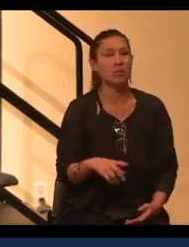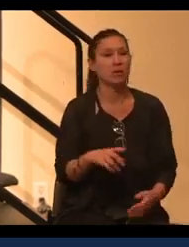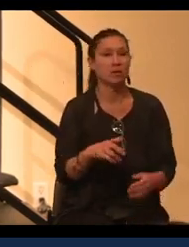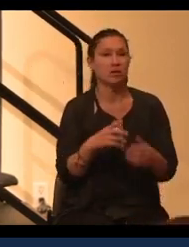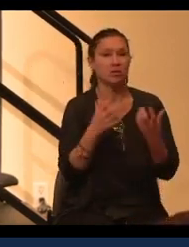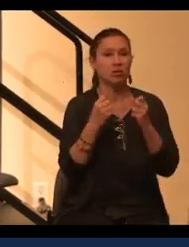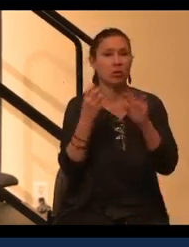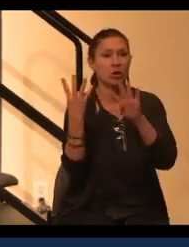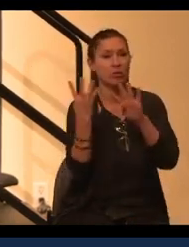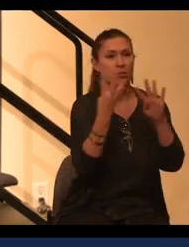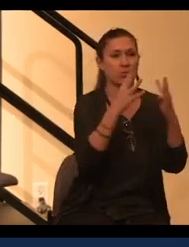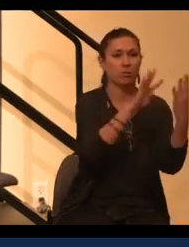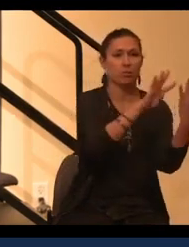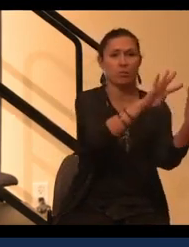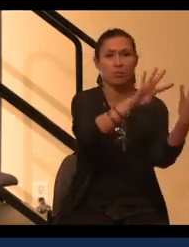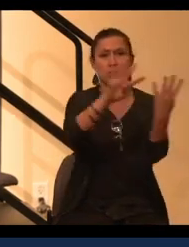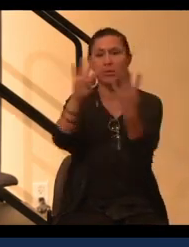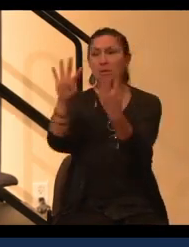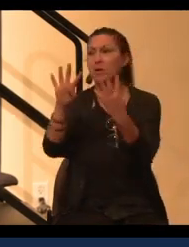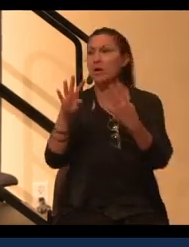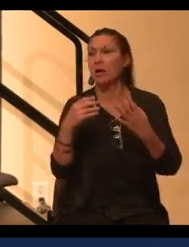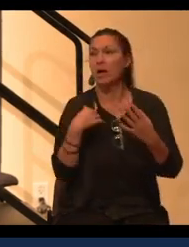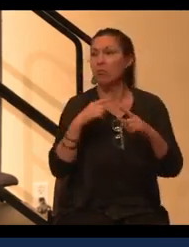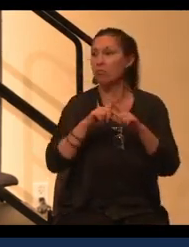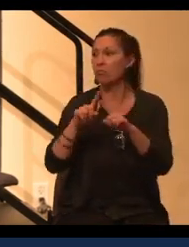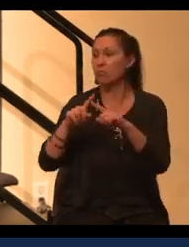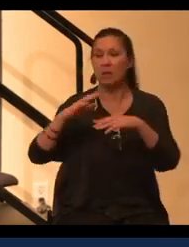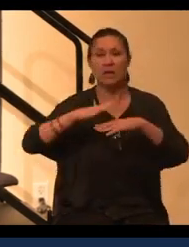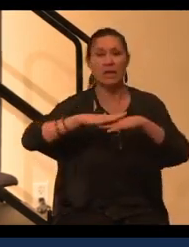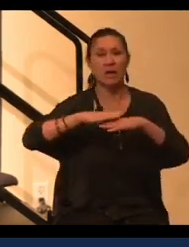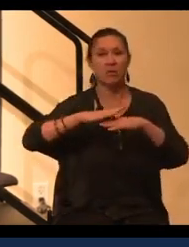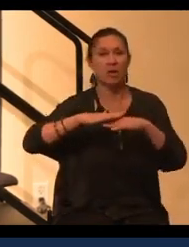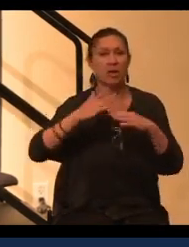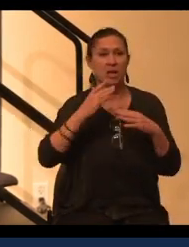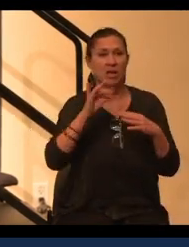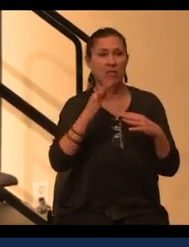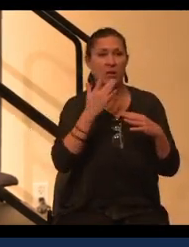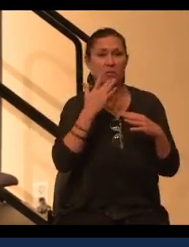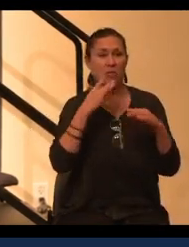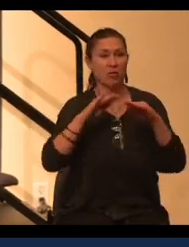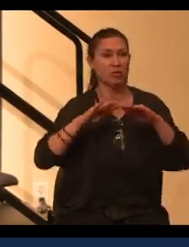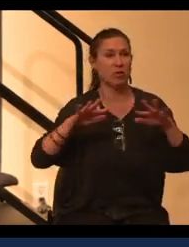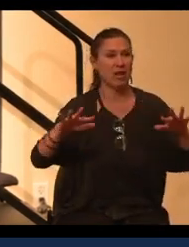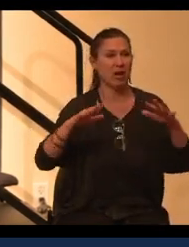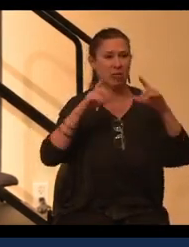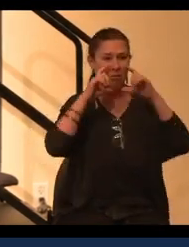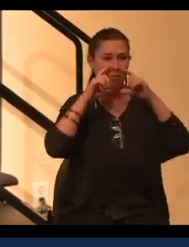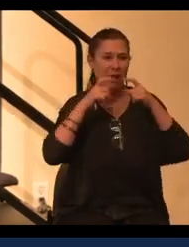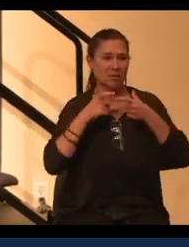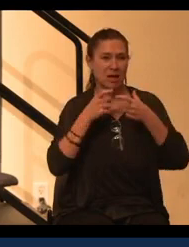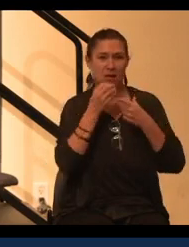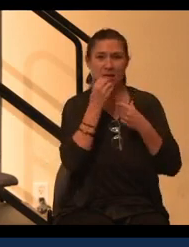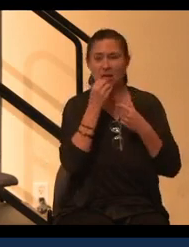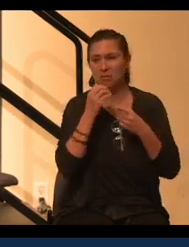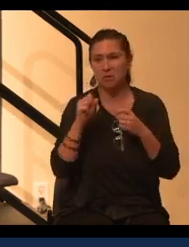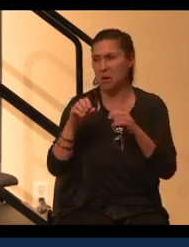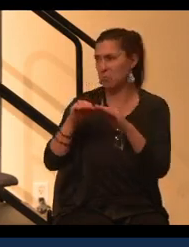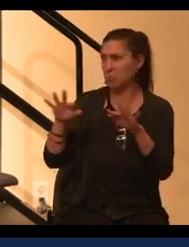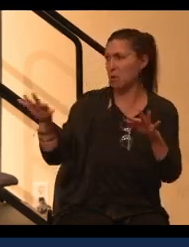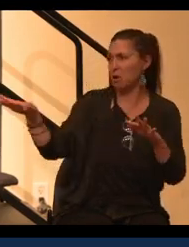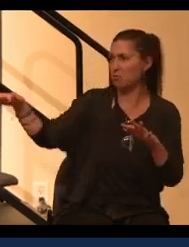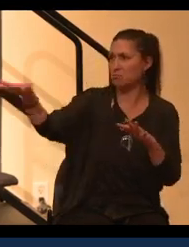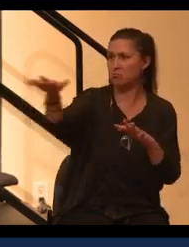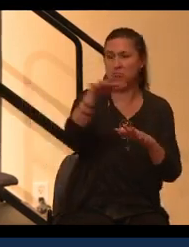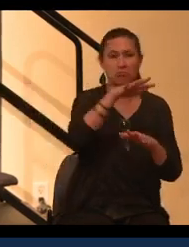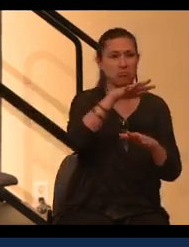you'd like to sit. We have many tables, so if you feel more comfortable being more spread out while you have lunch, please feel free to do so. For today, what we